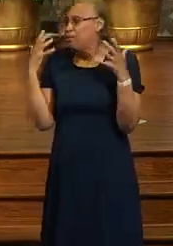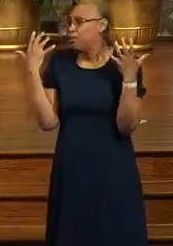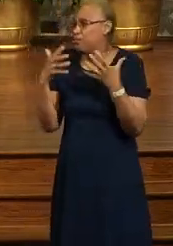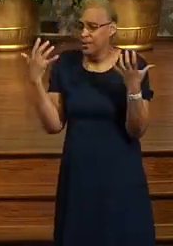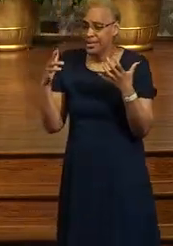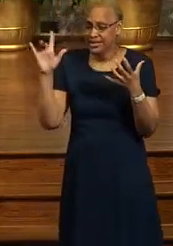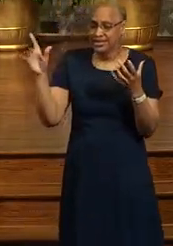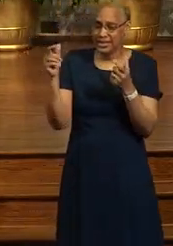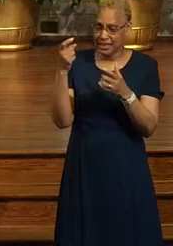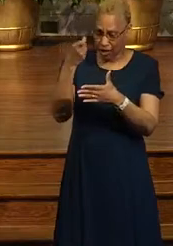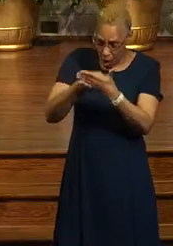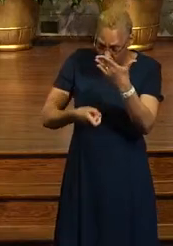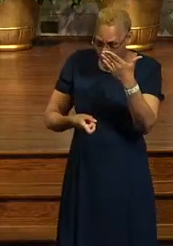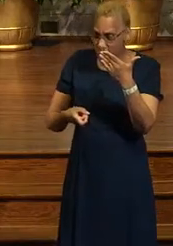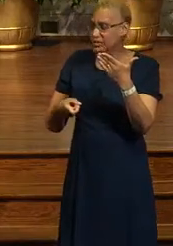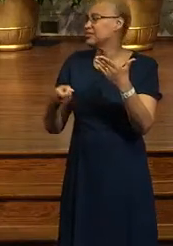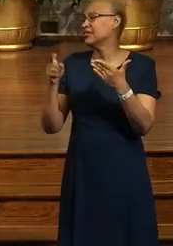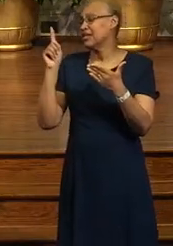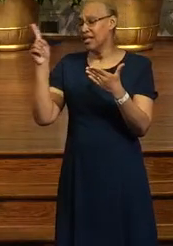loving